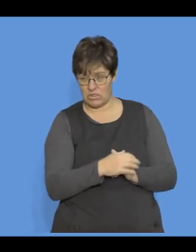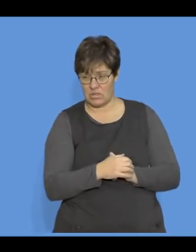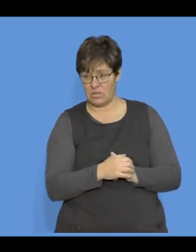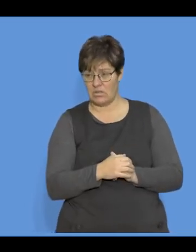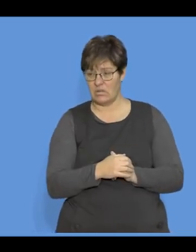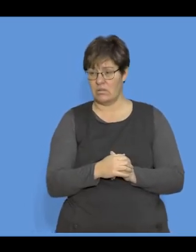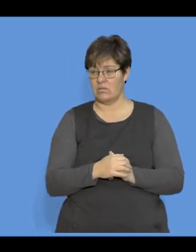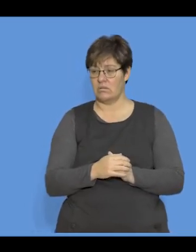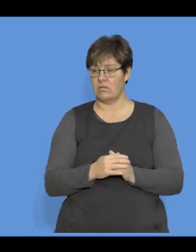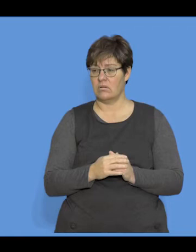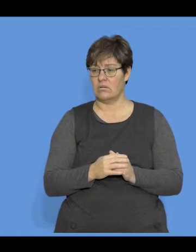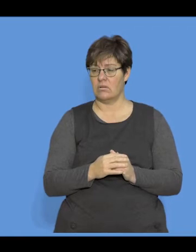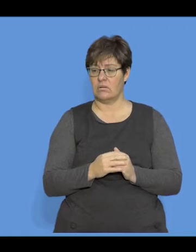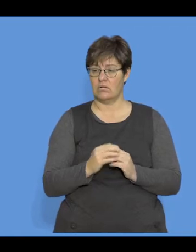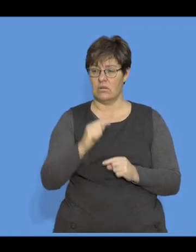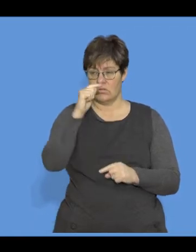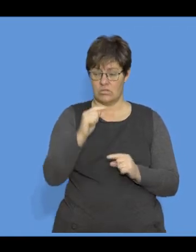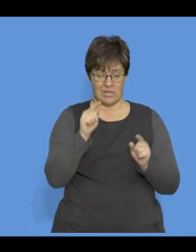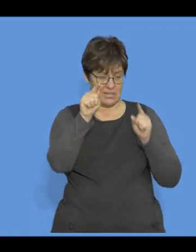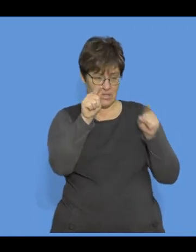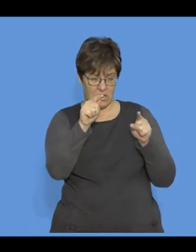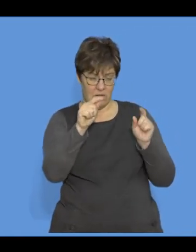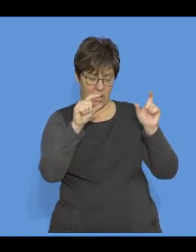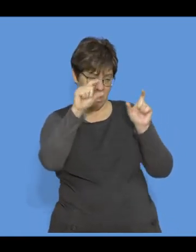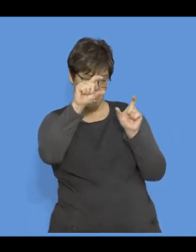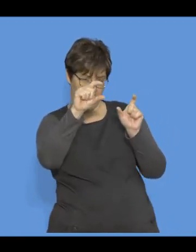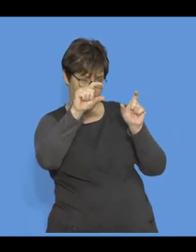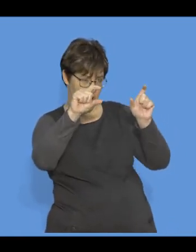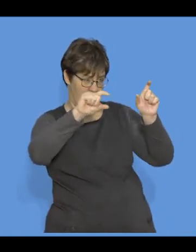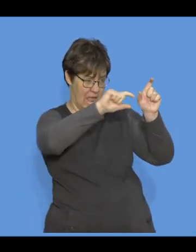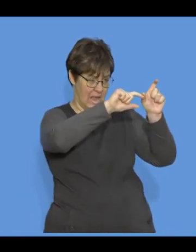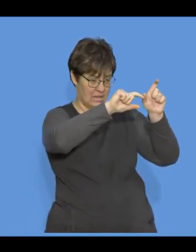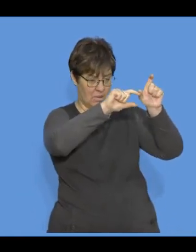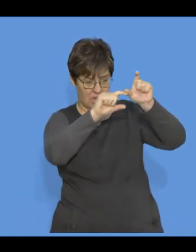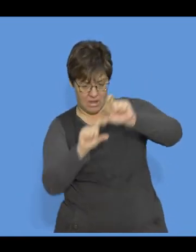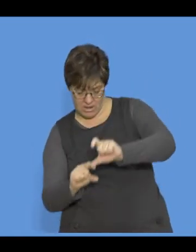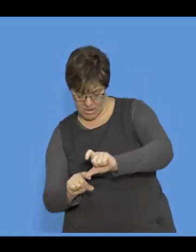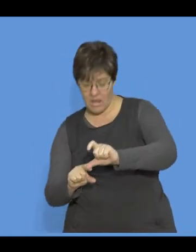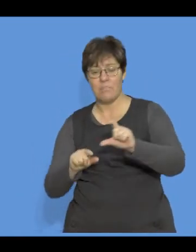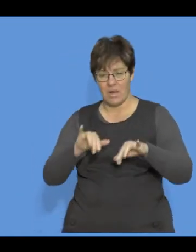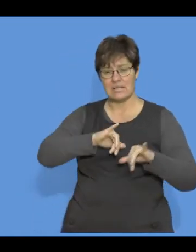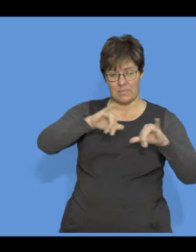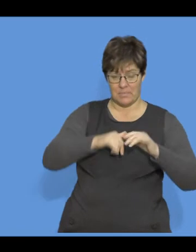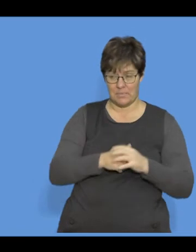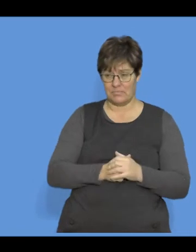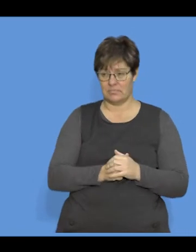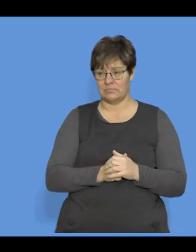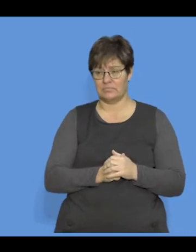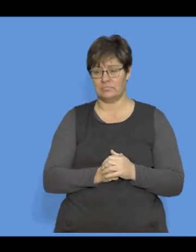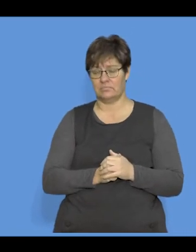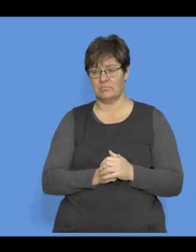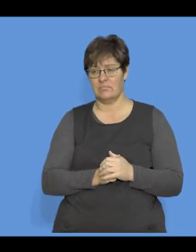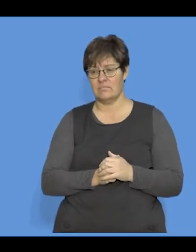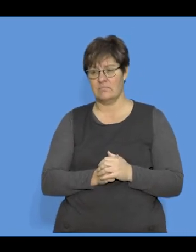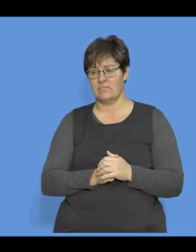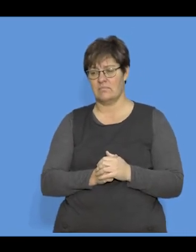this one too short. I mustn't make that one too long. This red part and that need to add up to the length of that one, which I